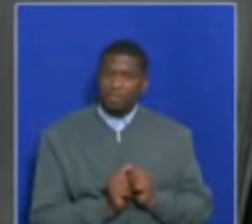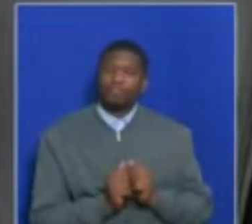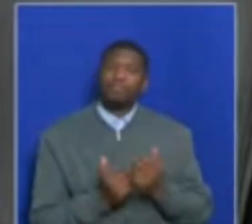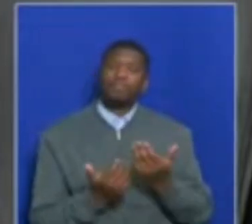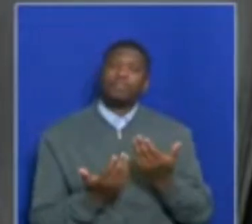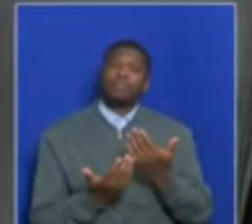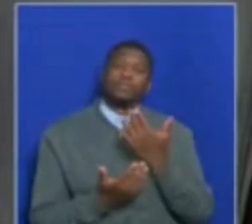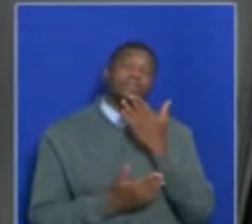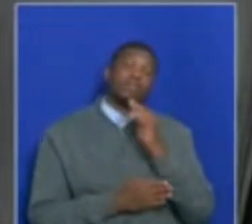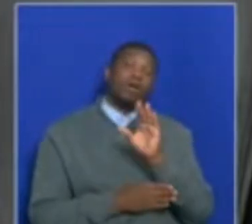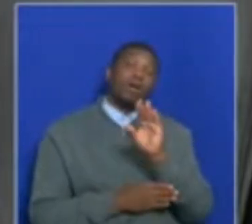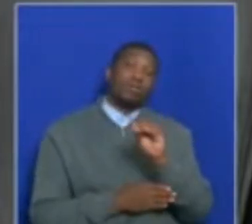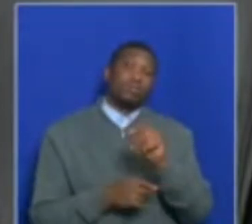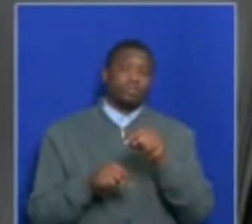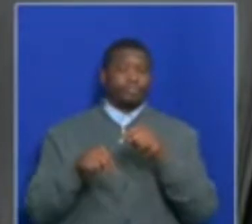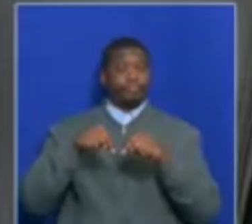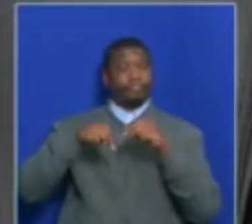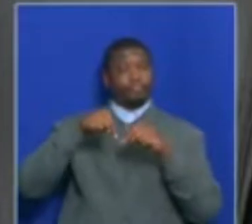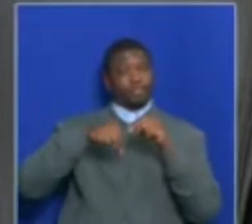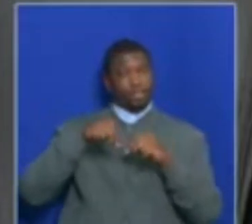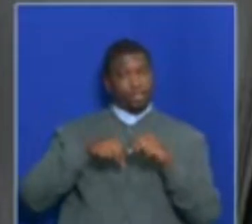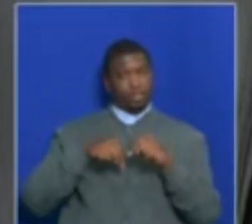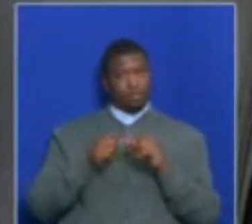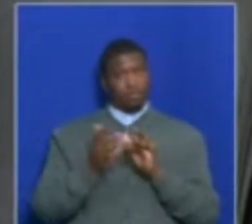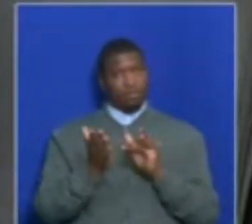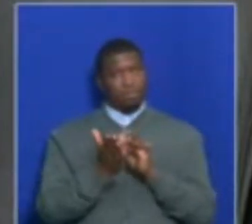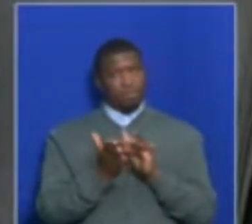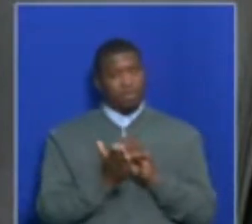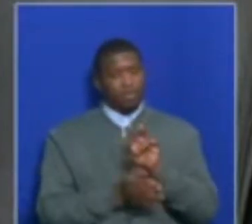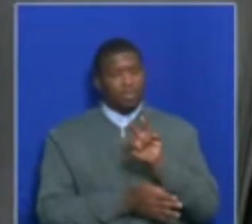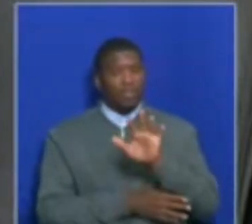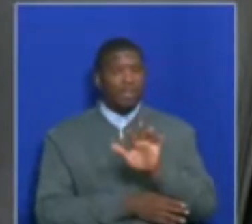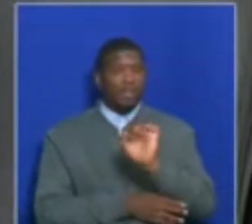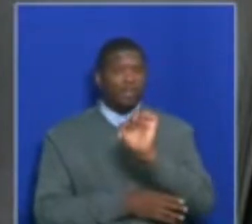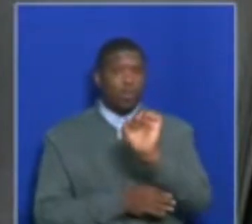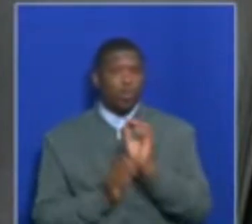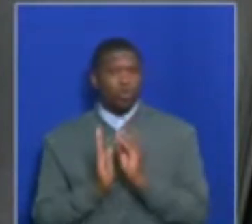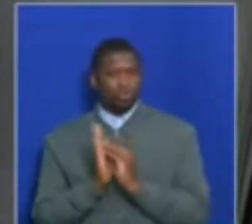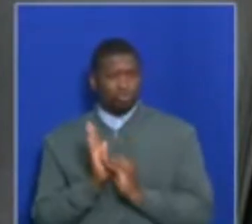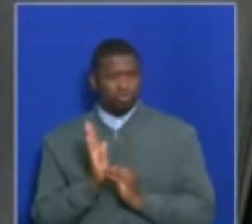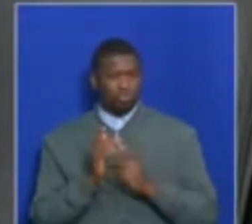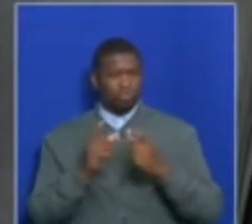to page 25 of your statement, paragraph 60.2?